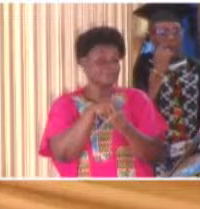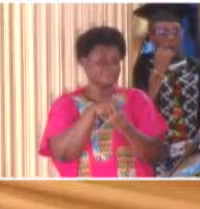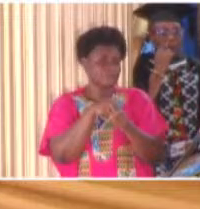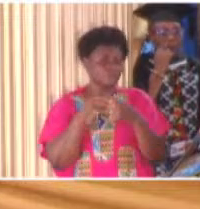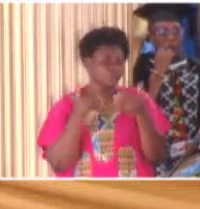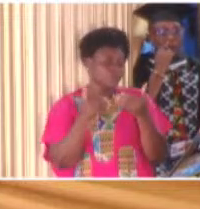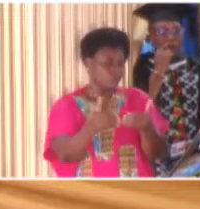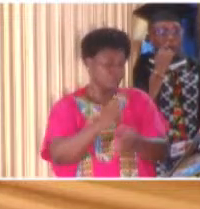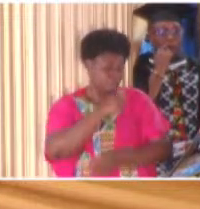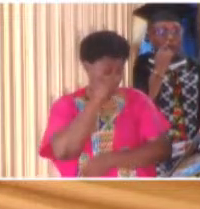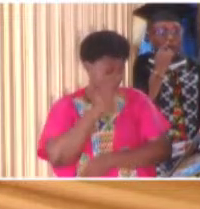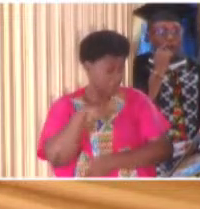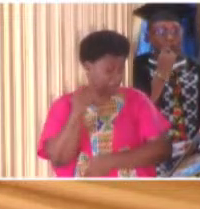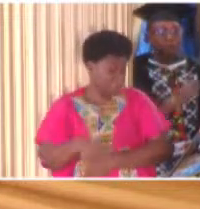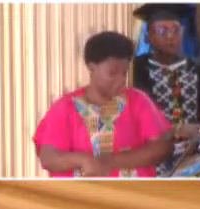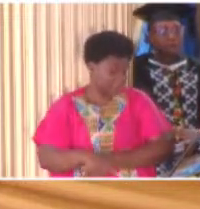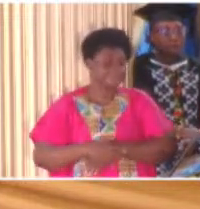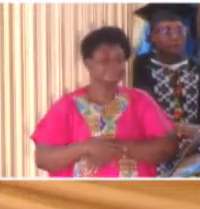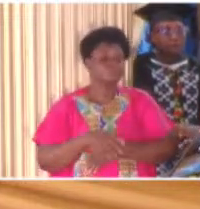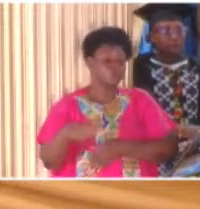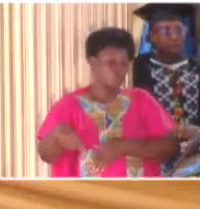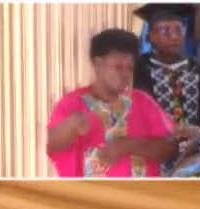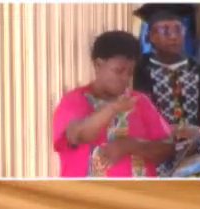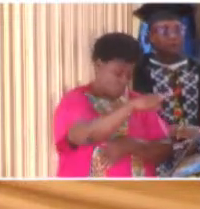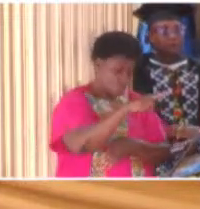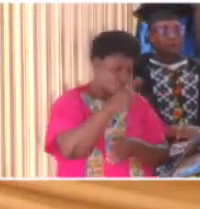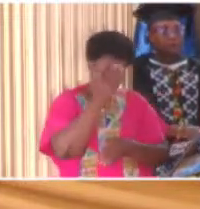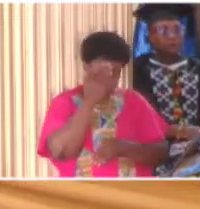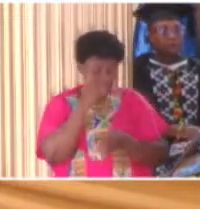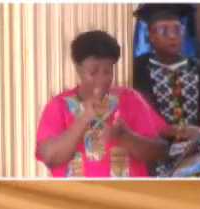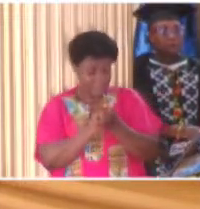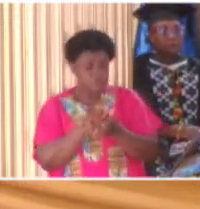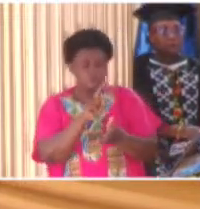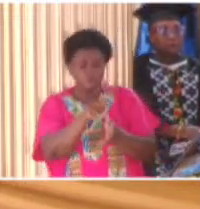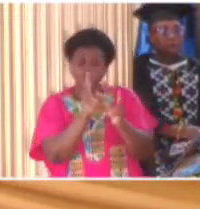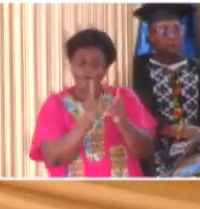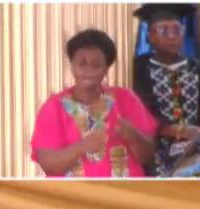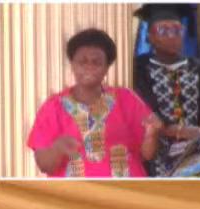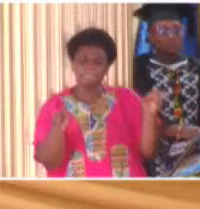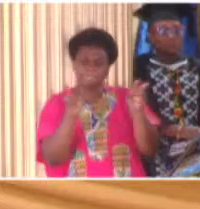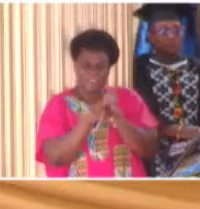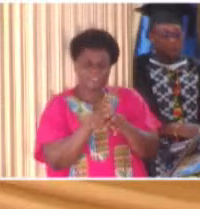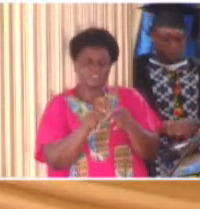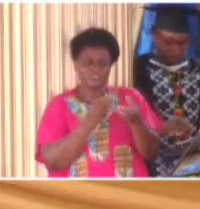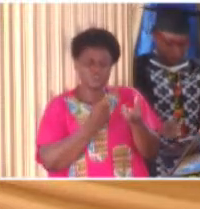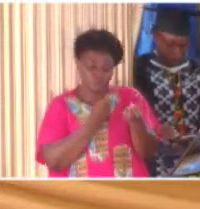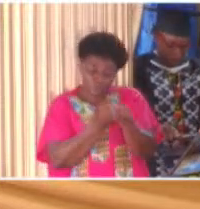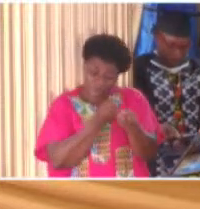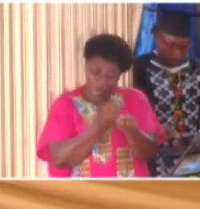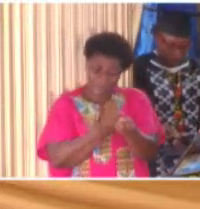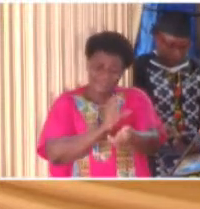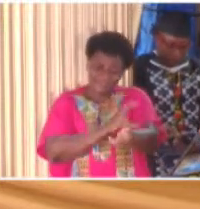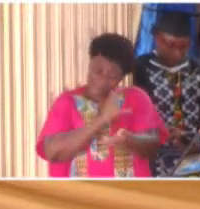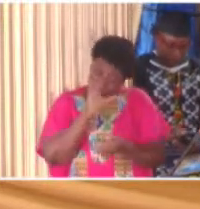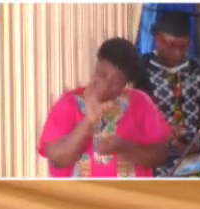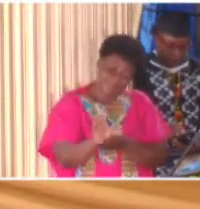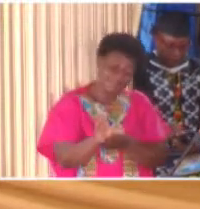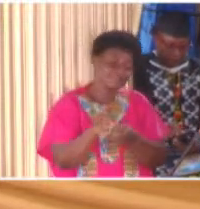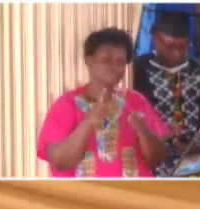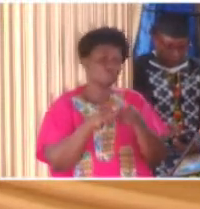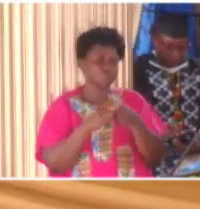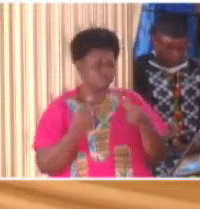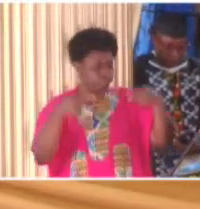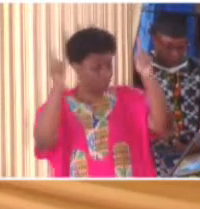towards ensuring that you know that you are valued, supported, and empowered to